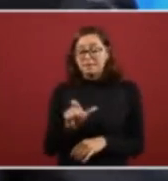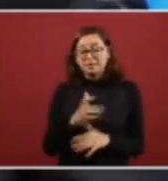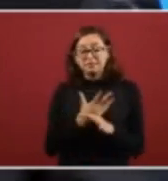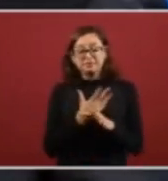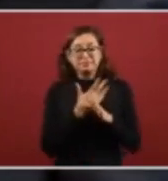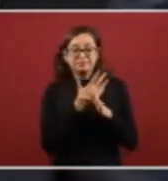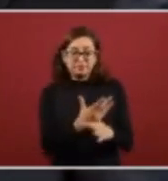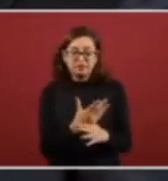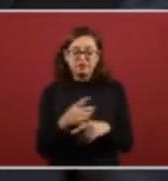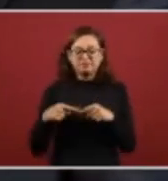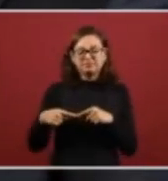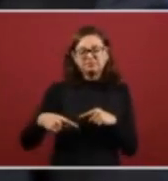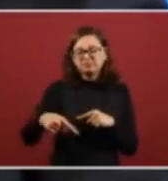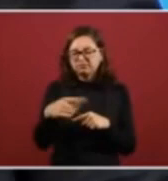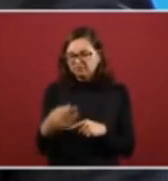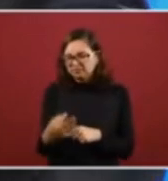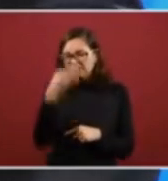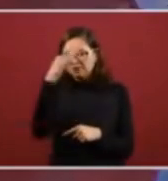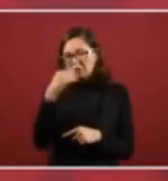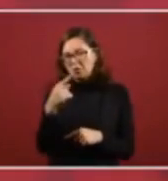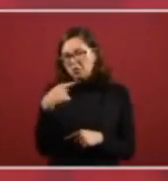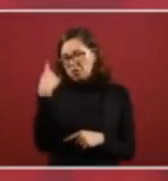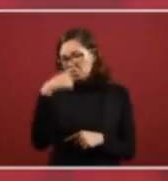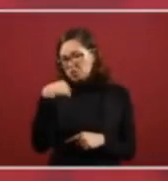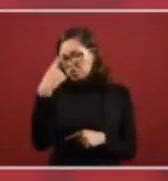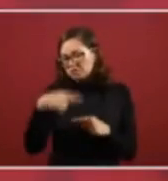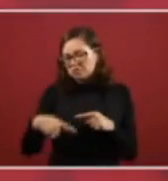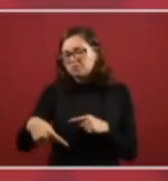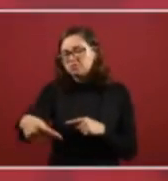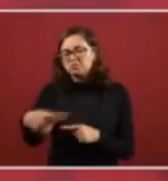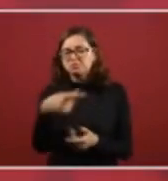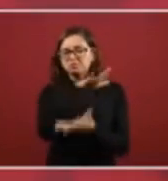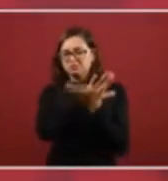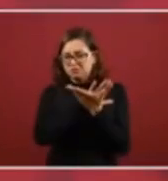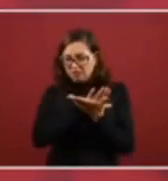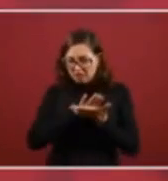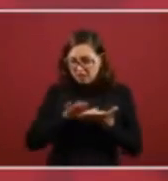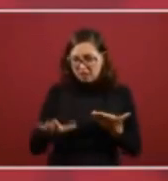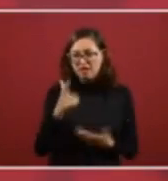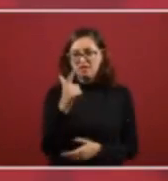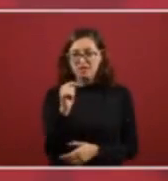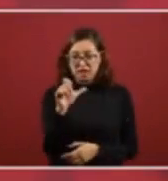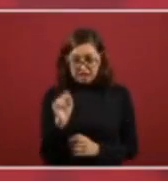is making sure that the within the last few hours,